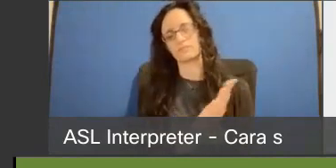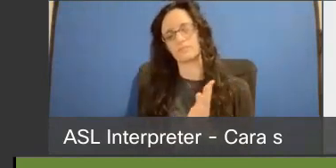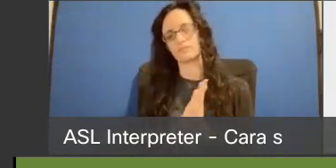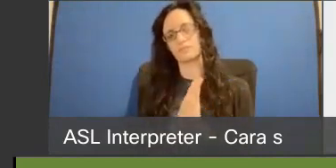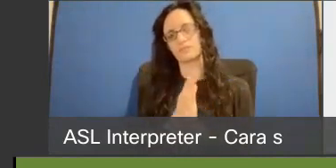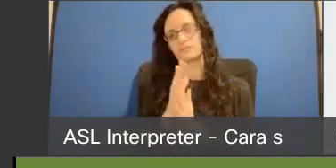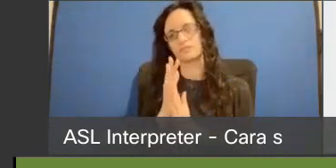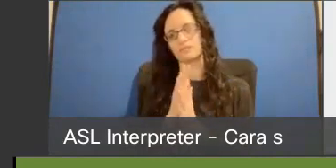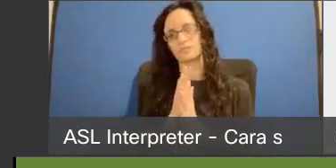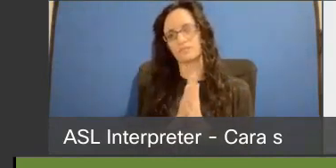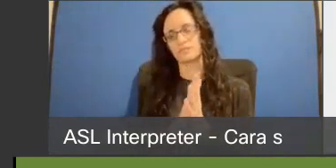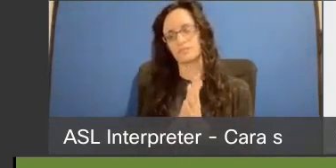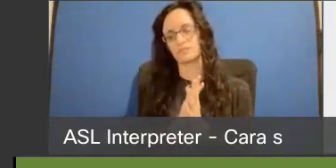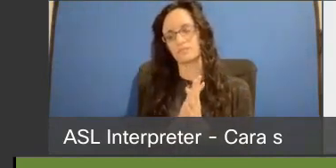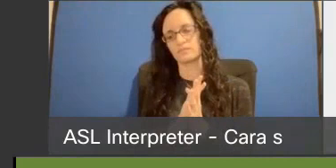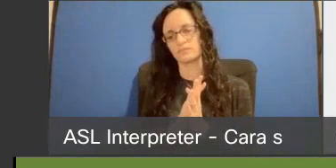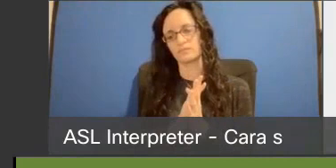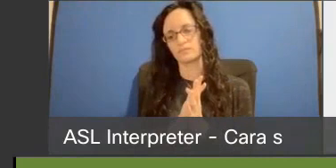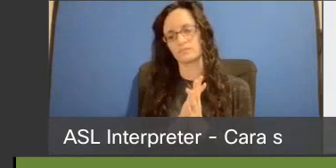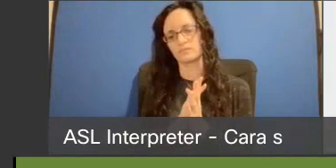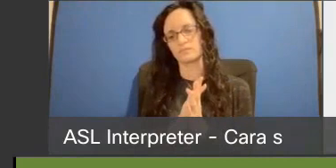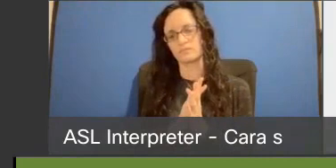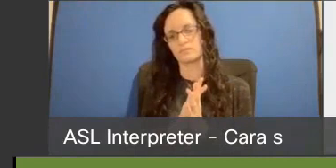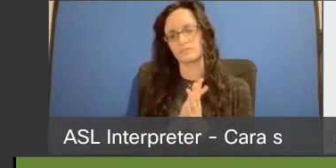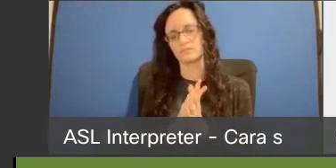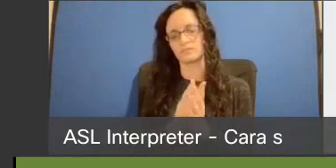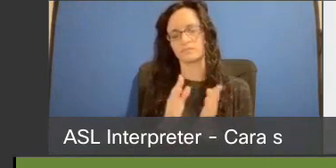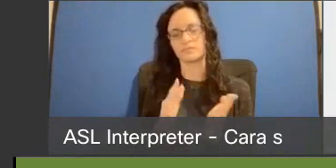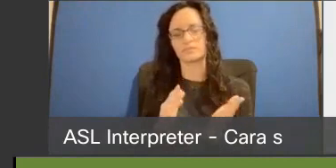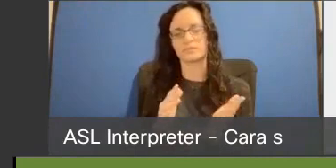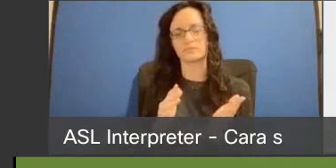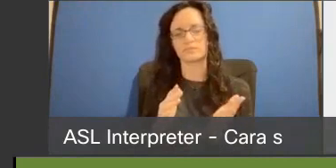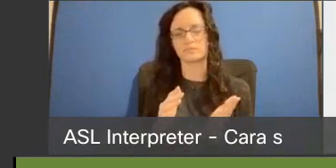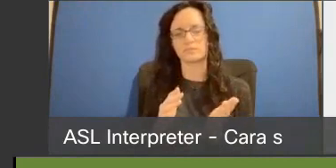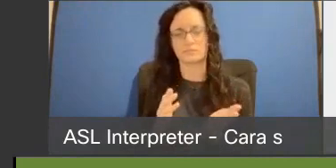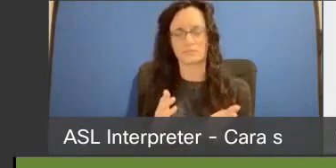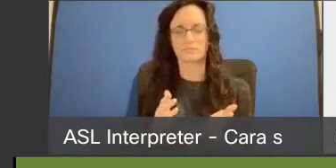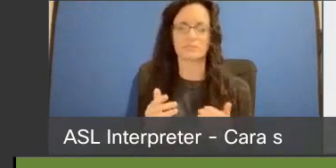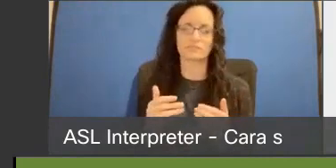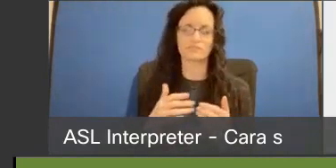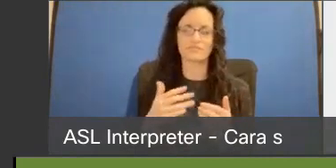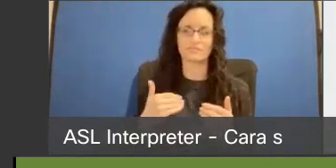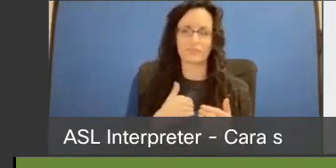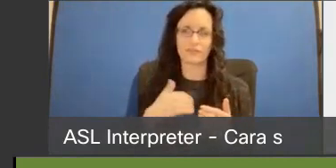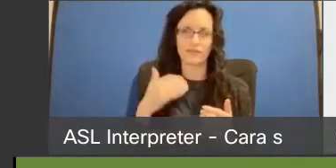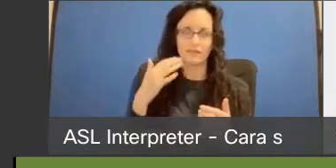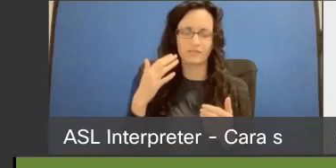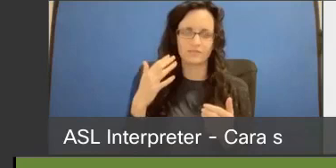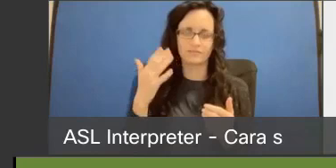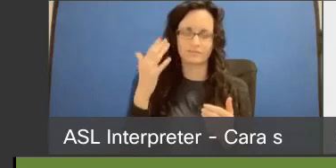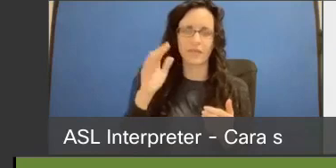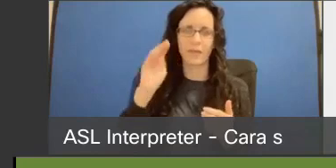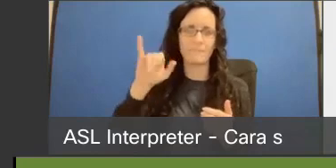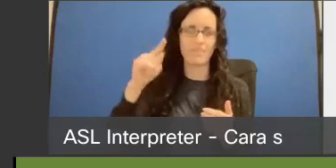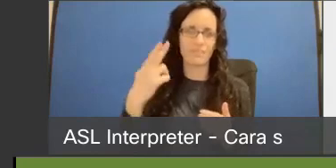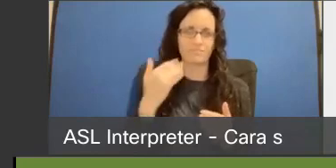that, there is a myth out there that if we ask about suicide, that we're going to plant the idea. And that couldn't